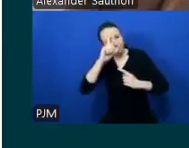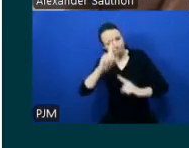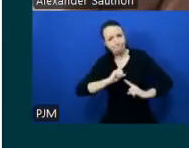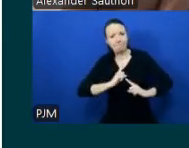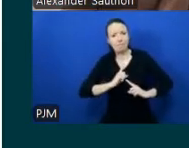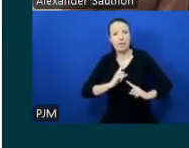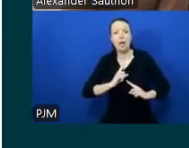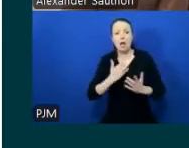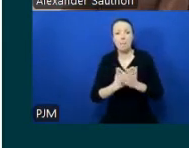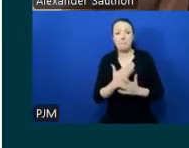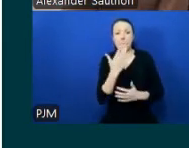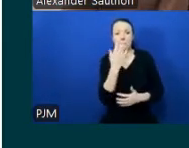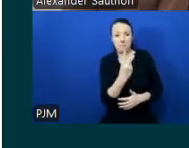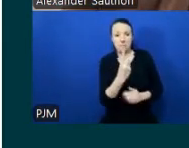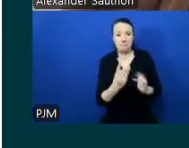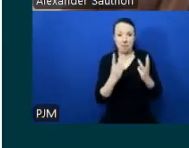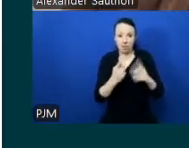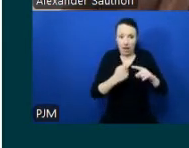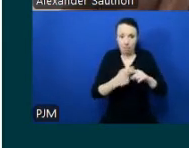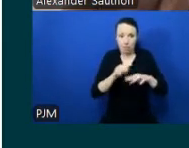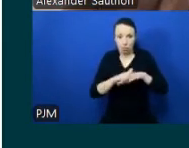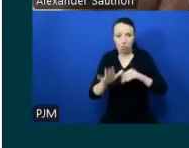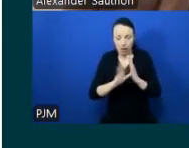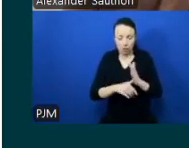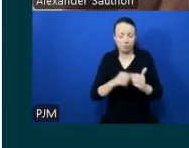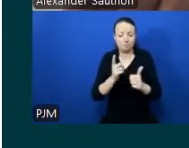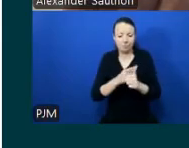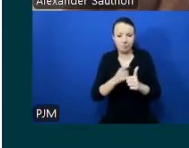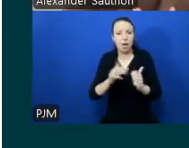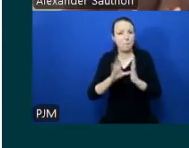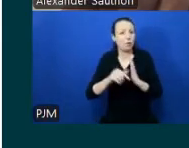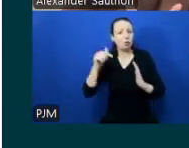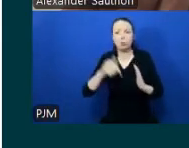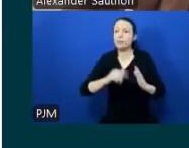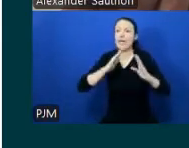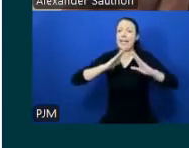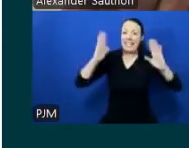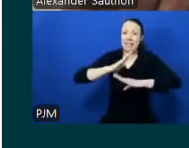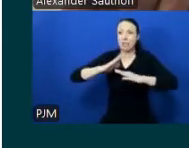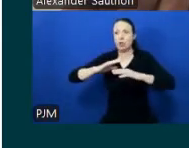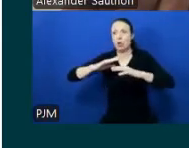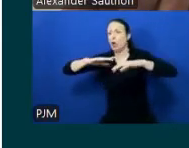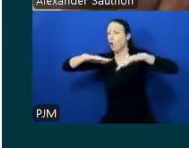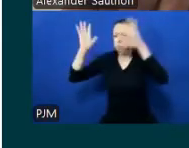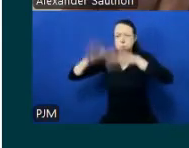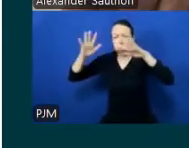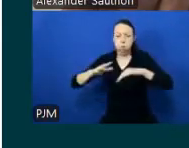will need to be resilient to extreme climate events, which are becoming more frequent and